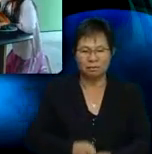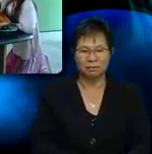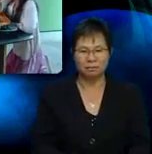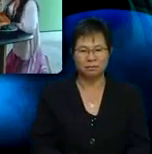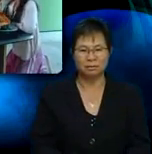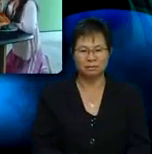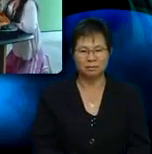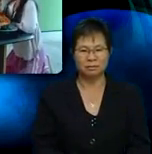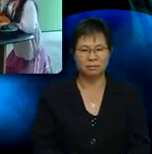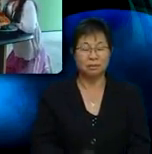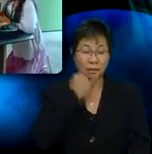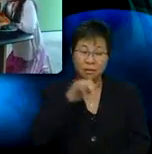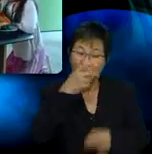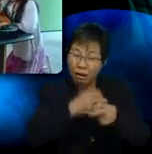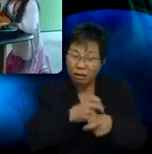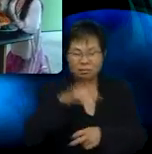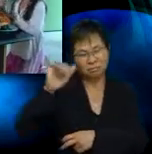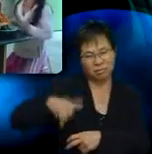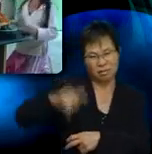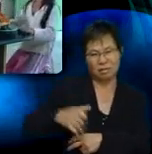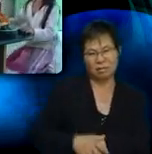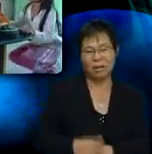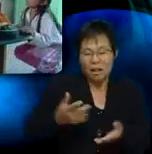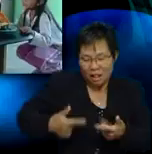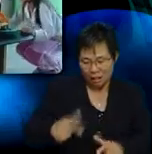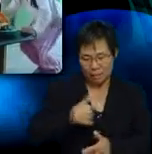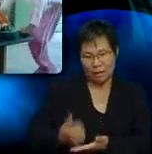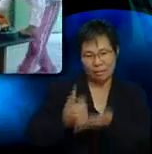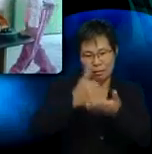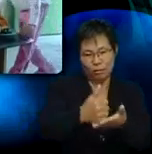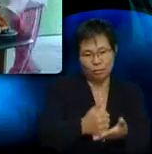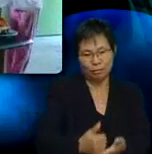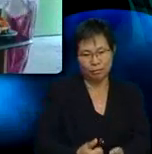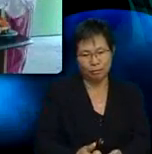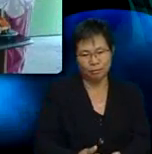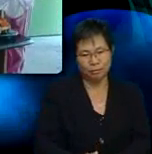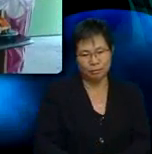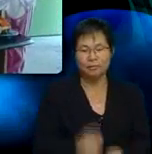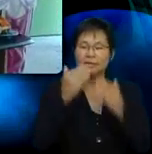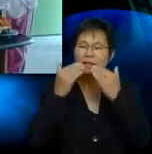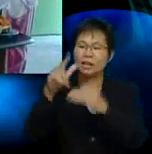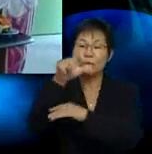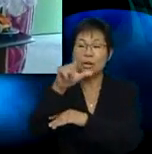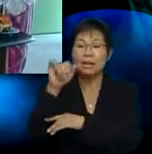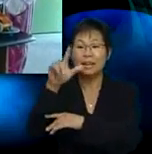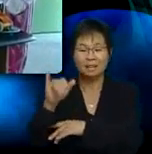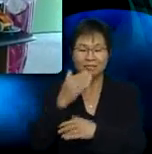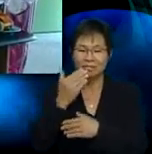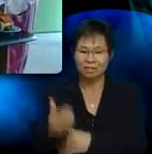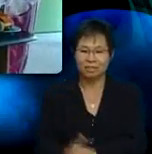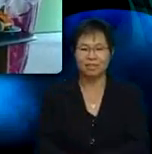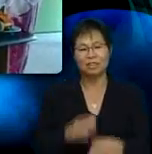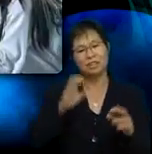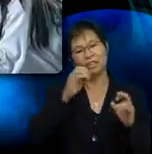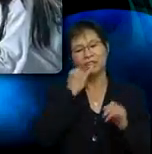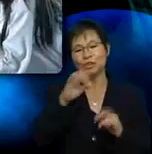It's hard? Yes. Come, let me help you. Thank you, Lily. It's